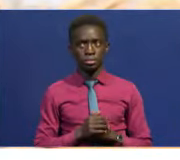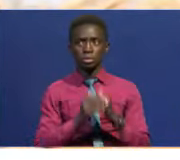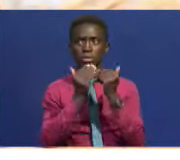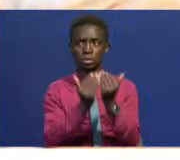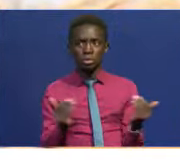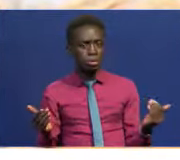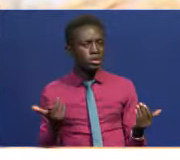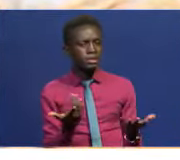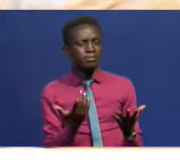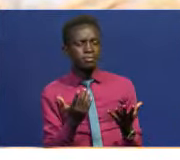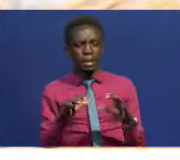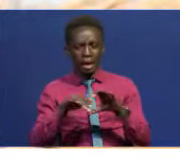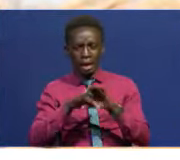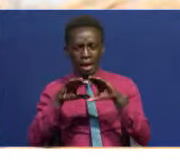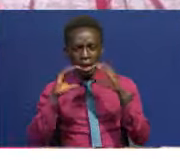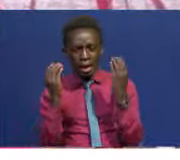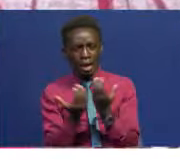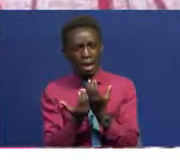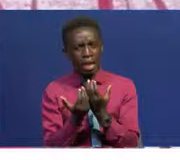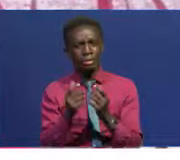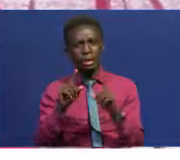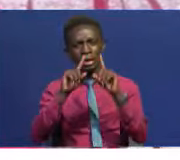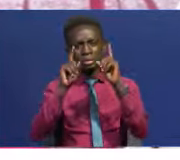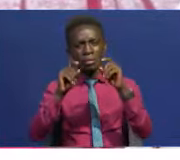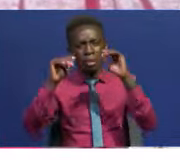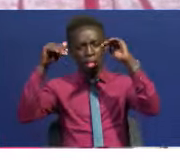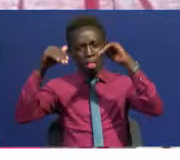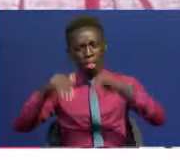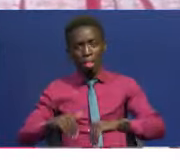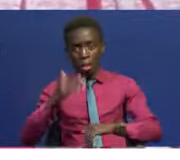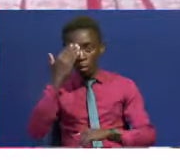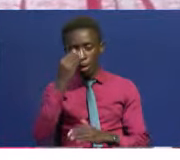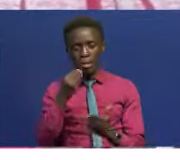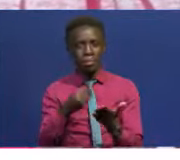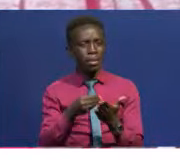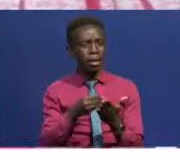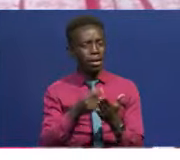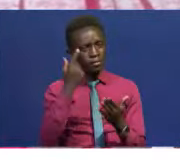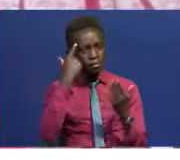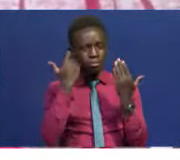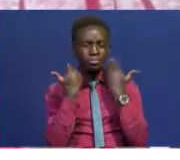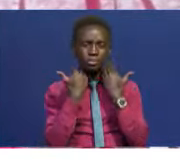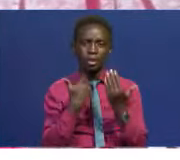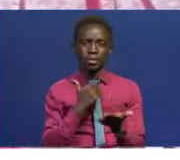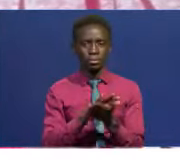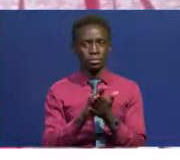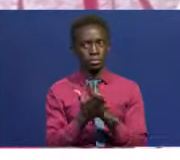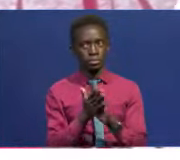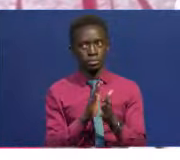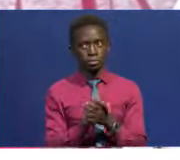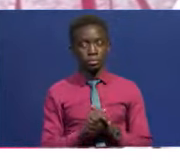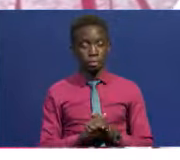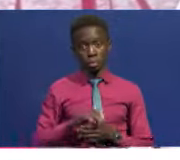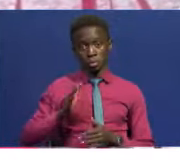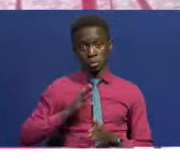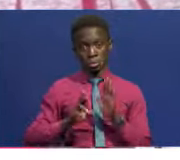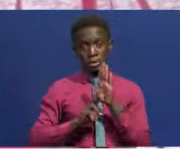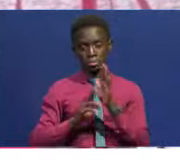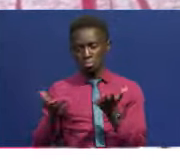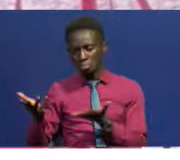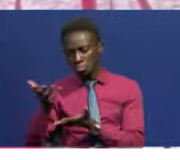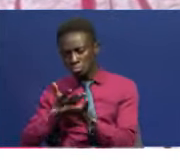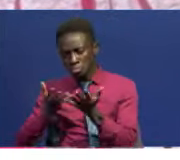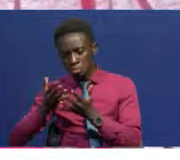vizuri madarasani kwa kuwa wanakosa kwenda shule. Pesa zikaja kwa women reps, sisi wenyewe tukaweza kupurchase au